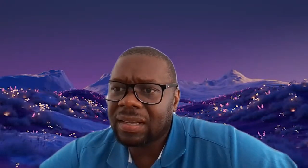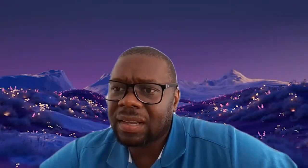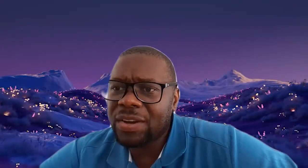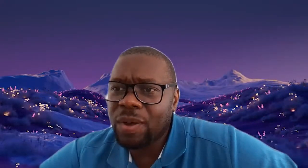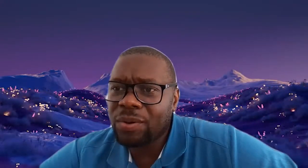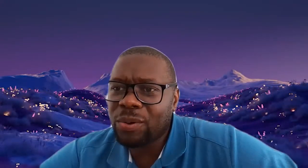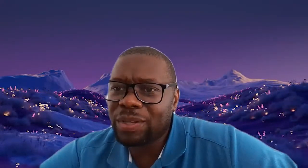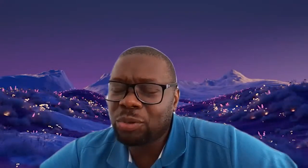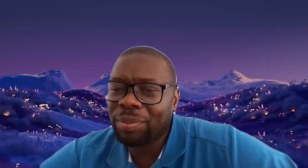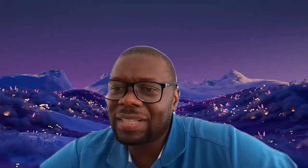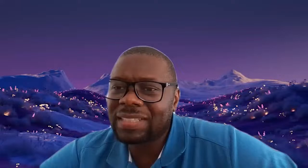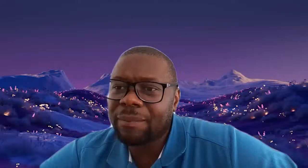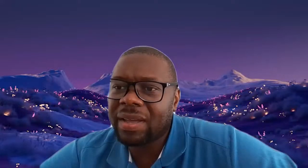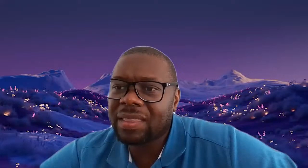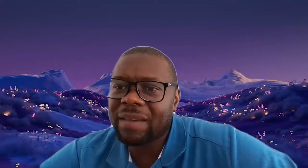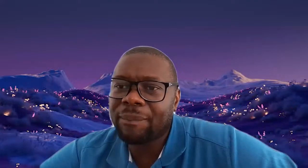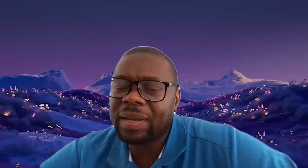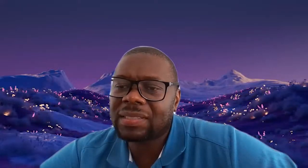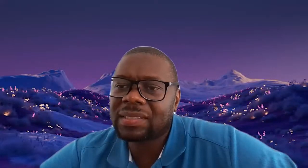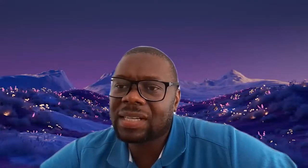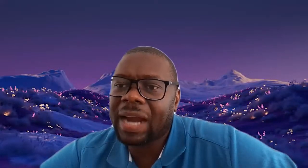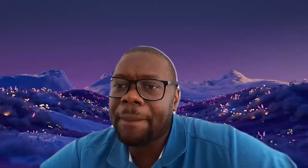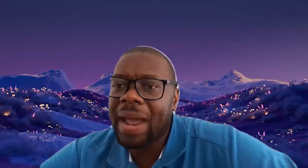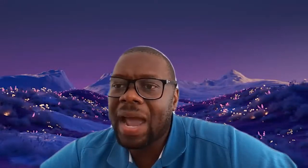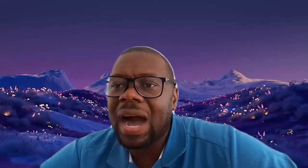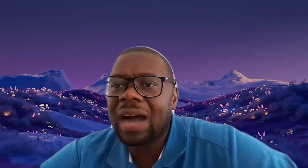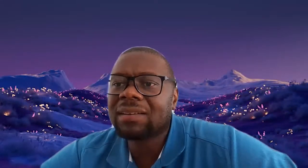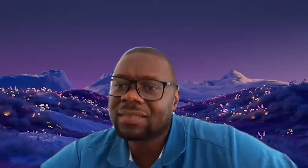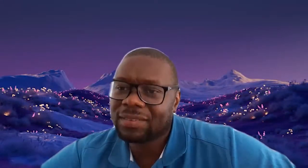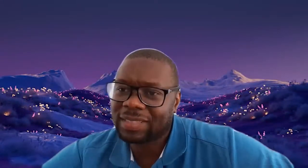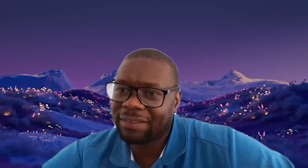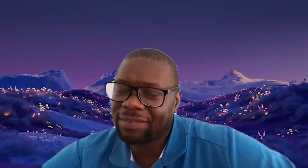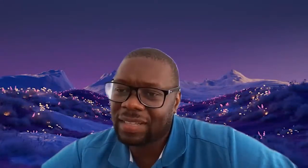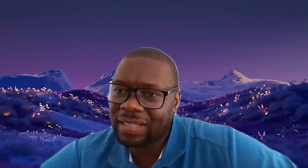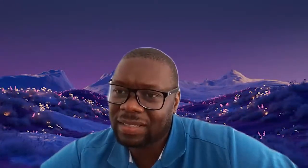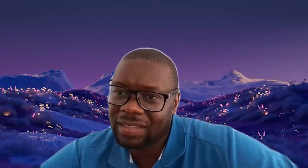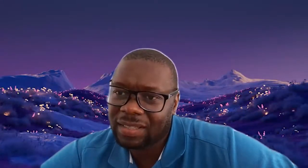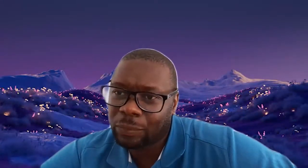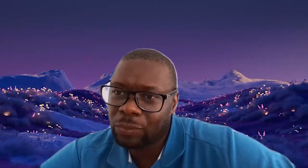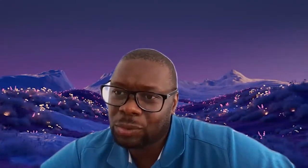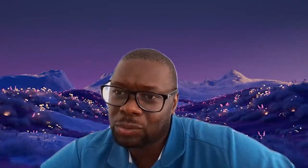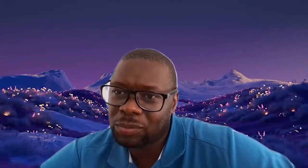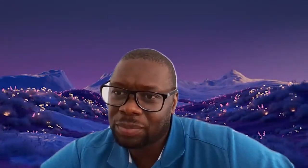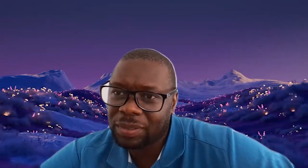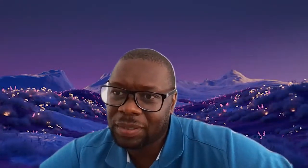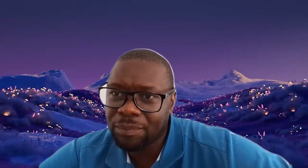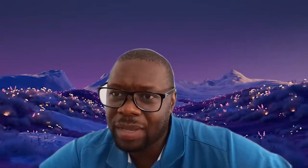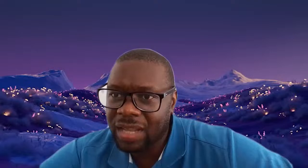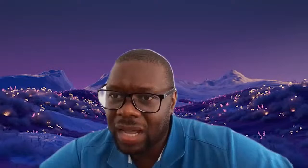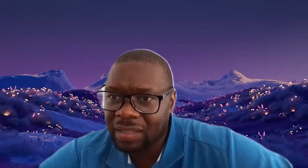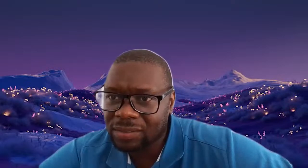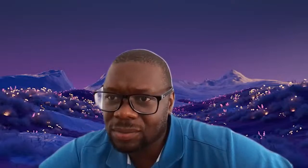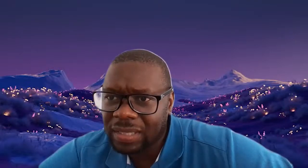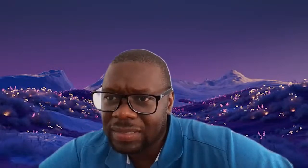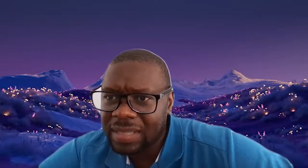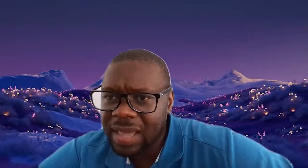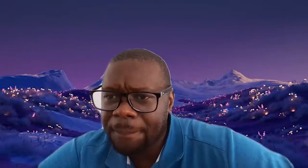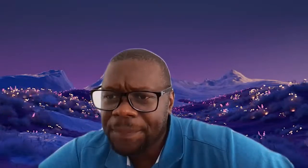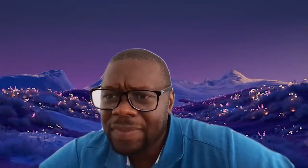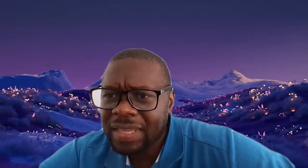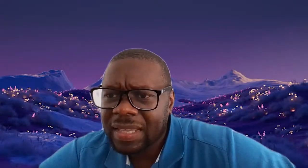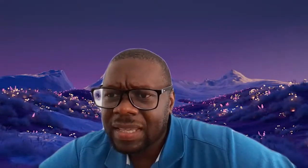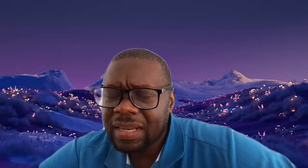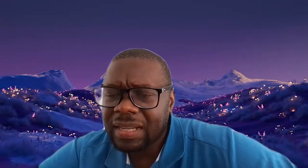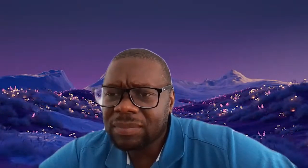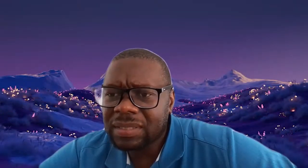And anyone going to Port Elizabeth campus, Gqeberha, definitely there should be many other students